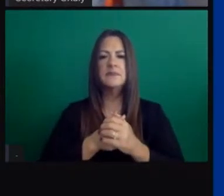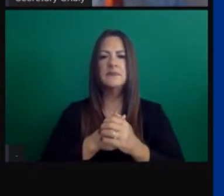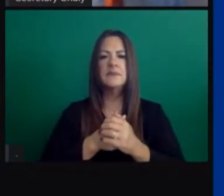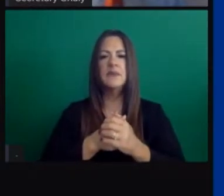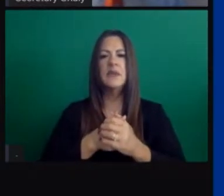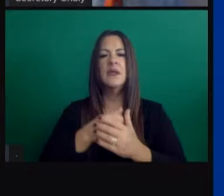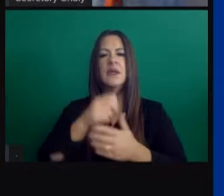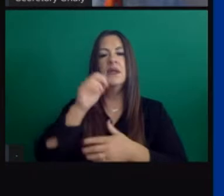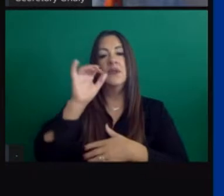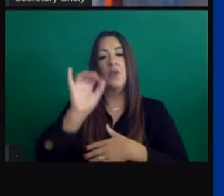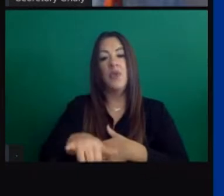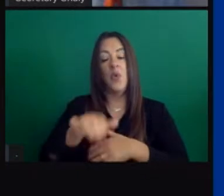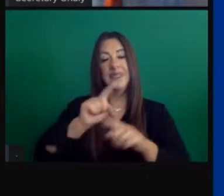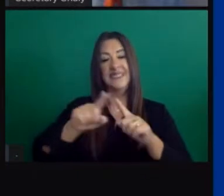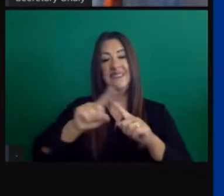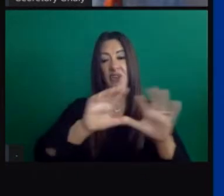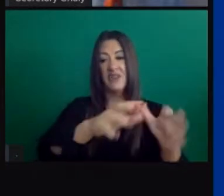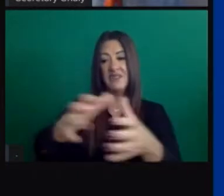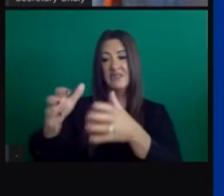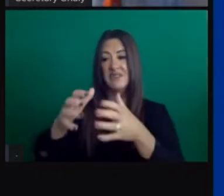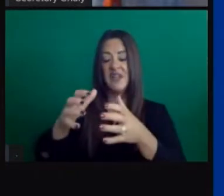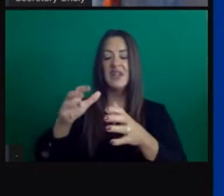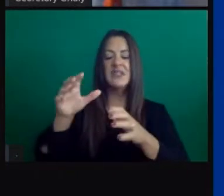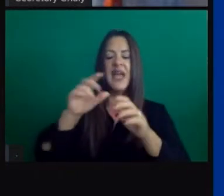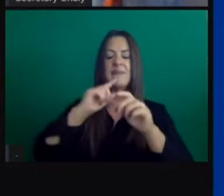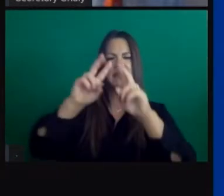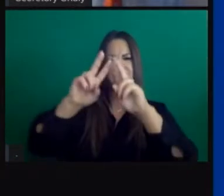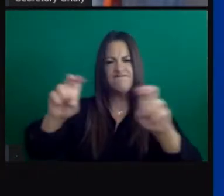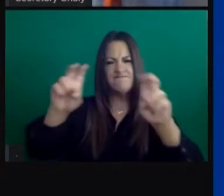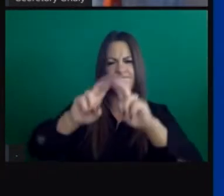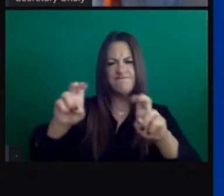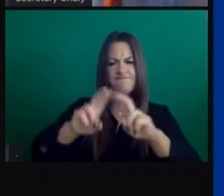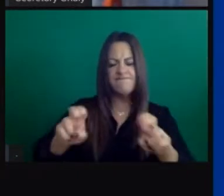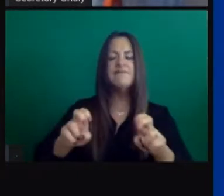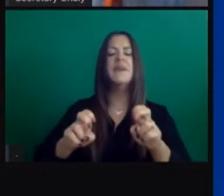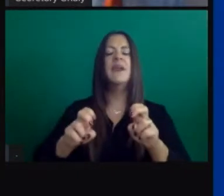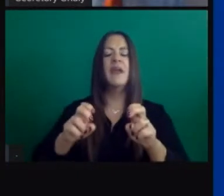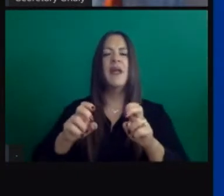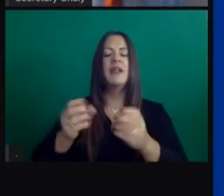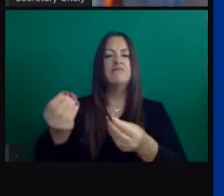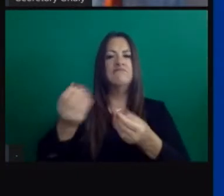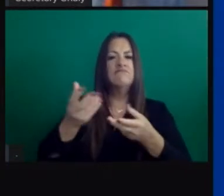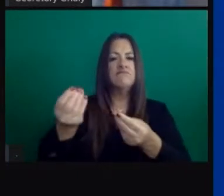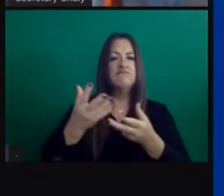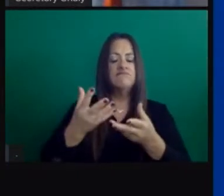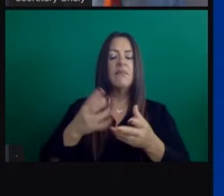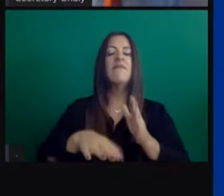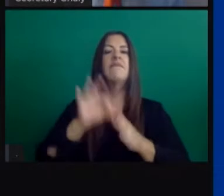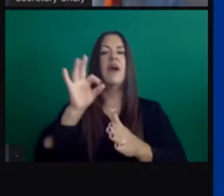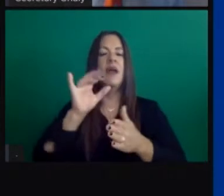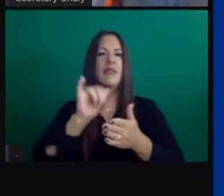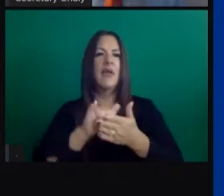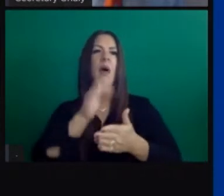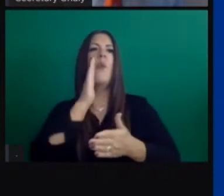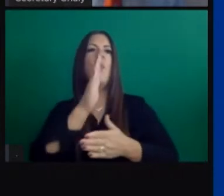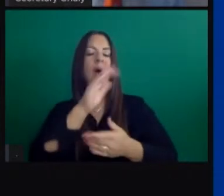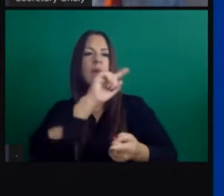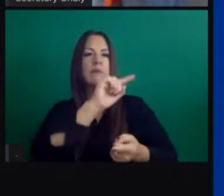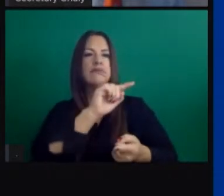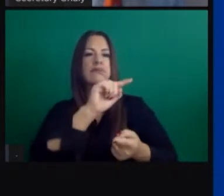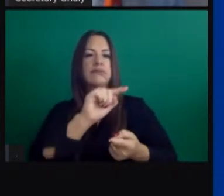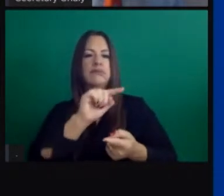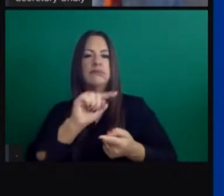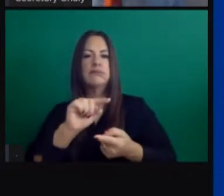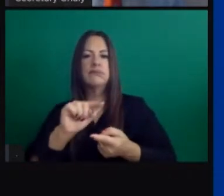we're seeing in the case rates, that we are starting to see the decline. Of course, we want to see this as low as possible,